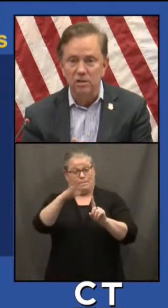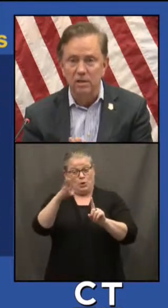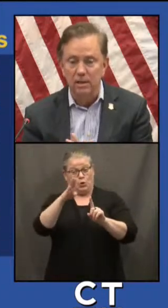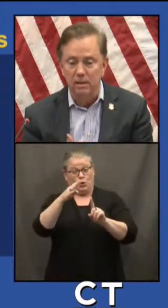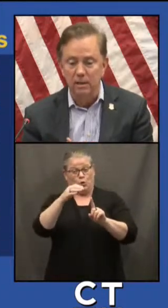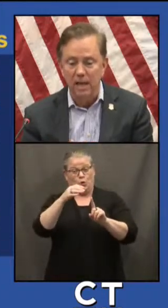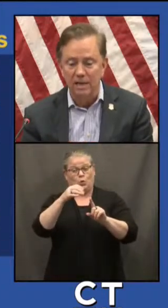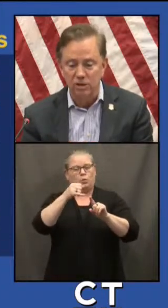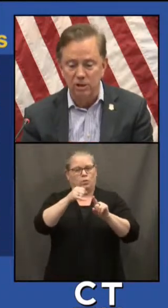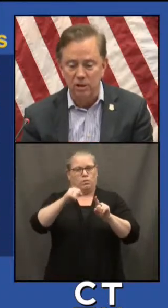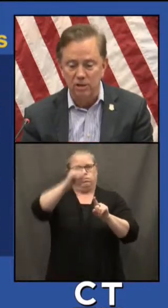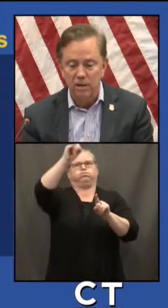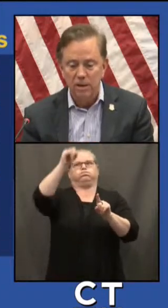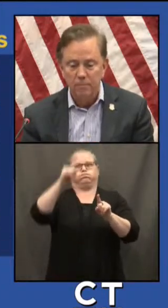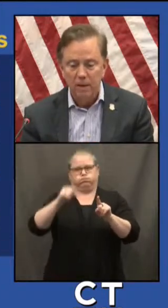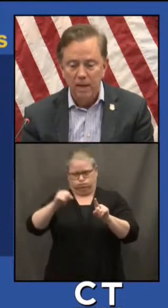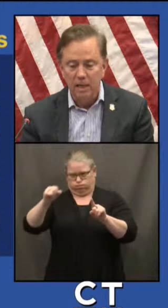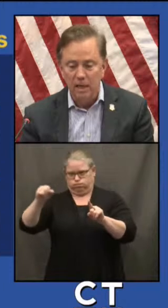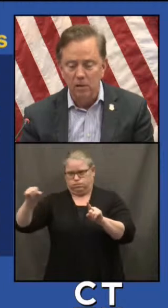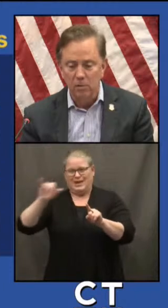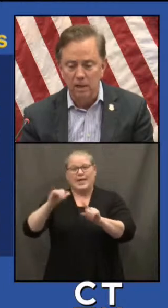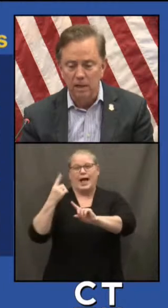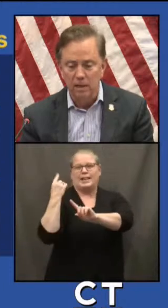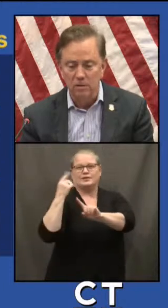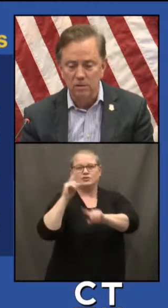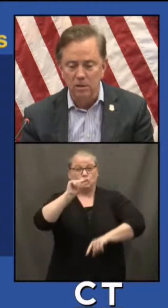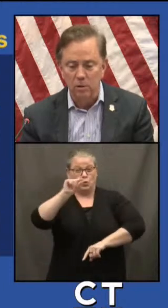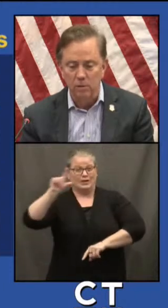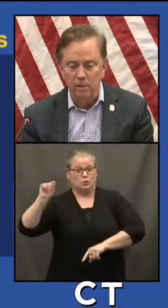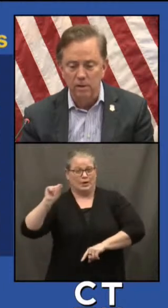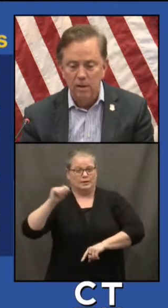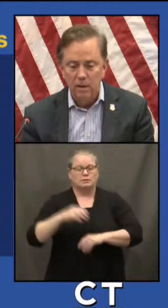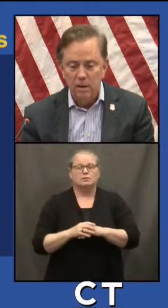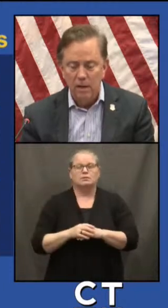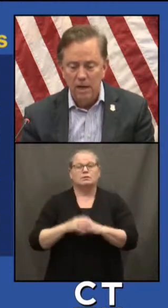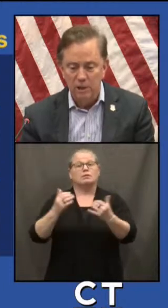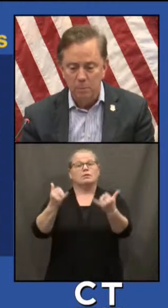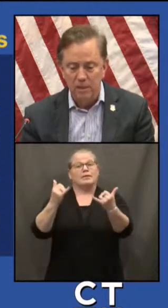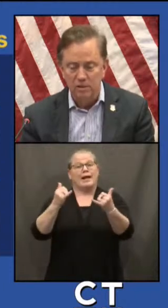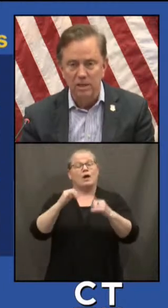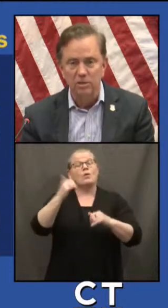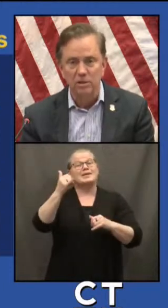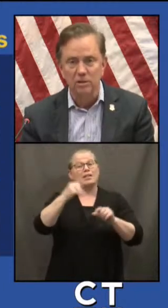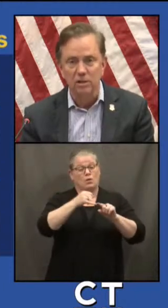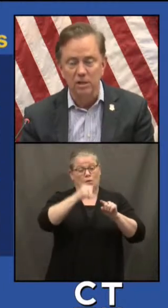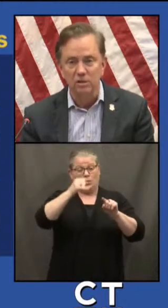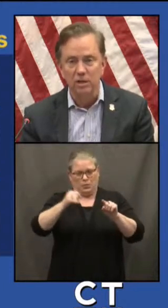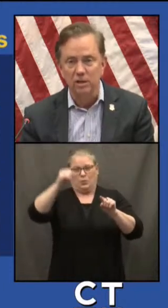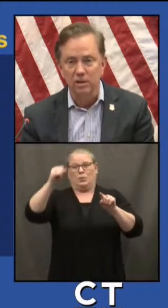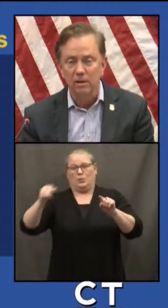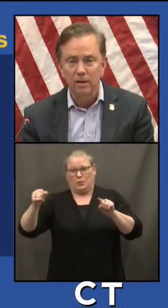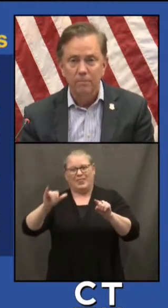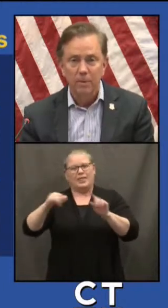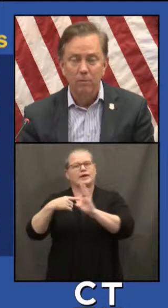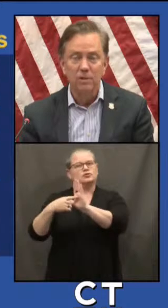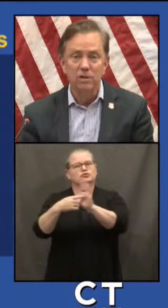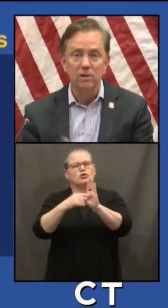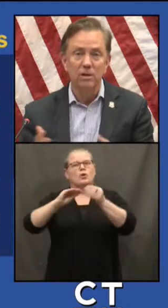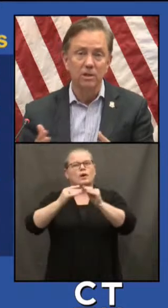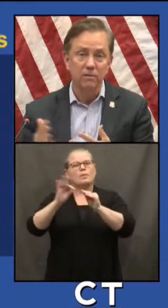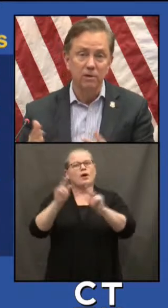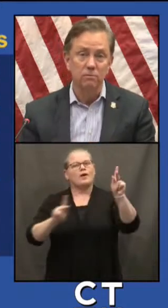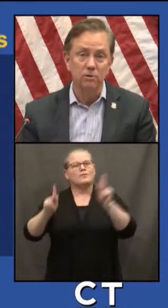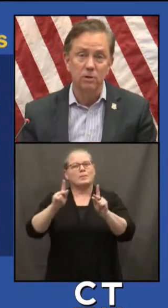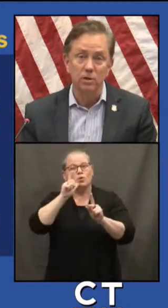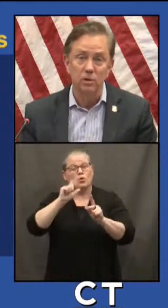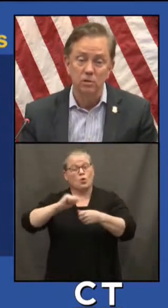hospitalizations last year, and the yellow line is COVID hospitalizations this year. It was interesting,